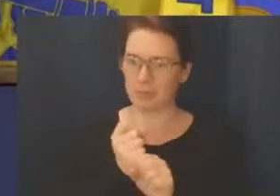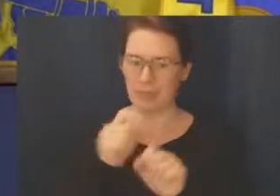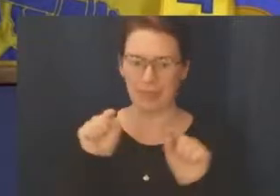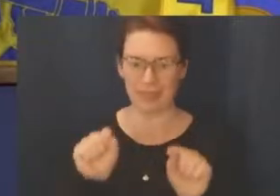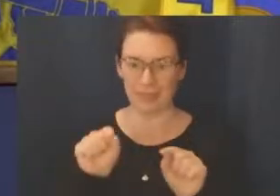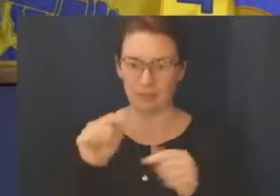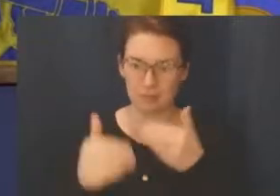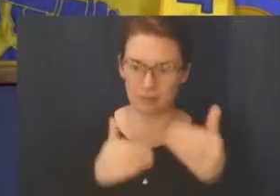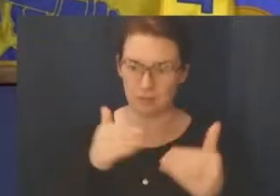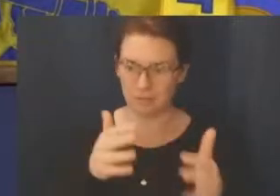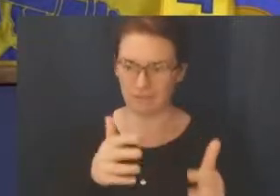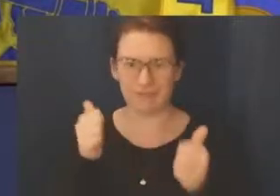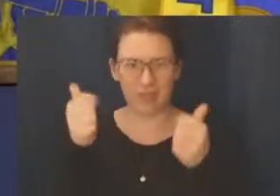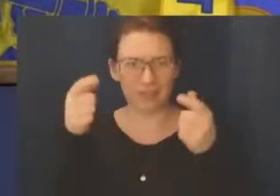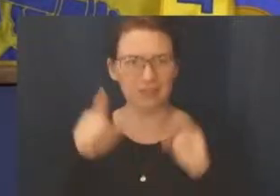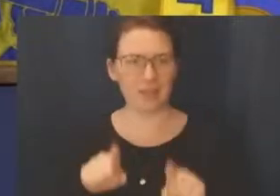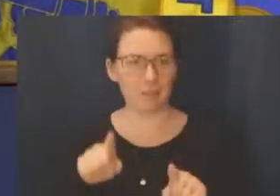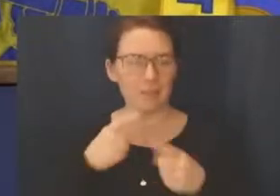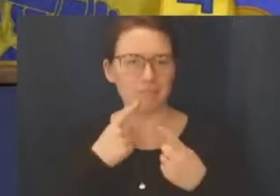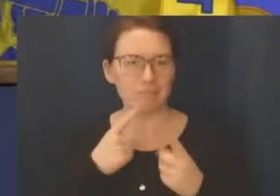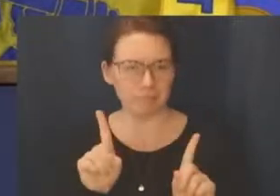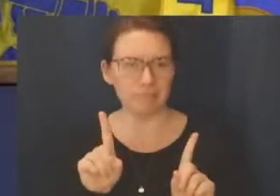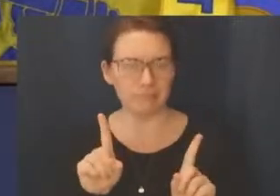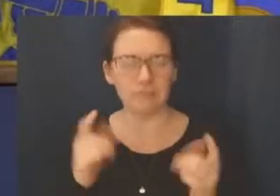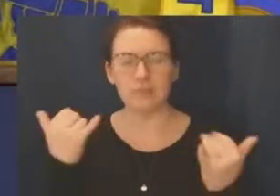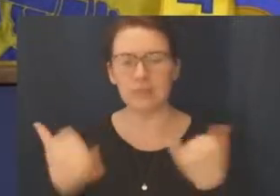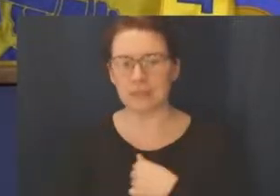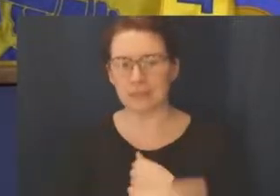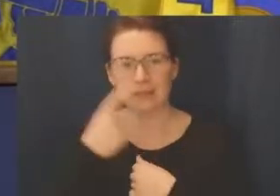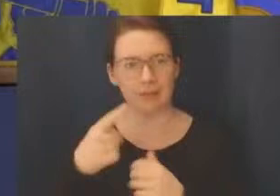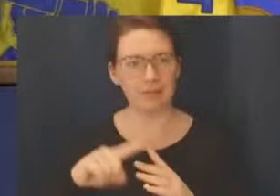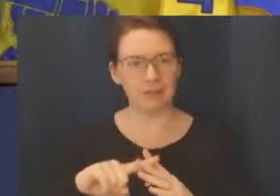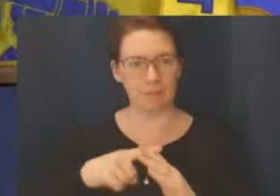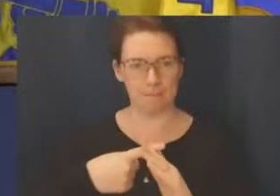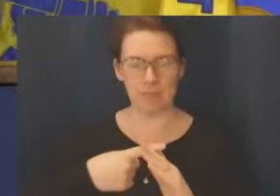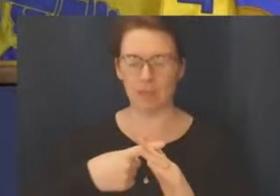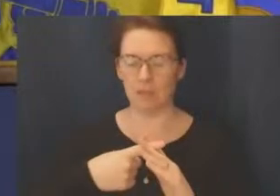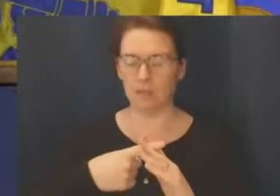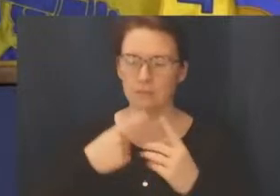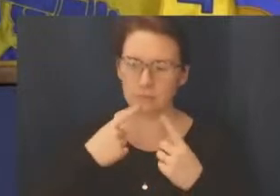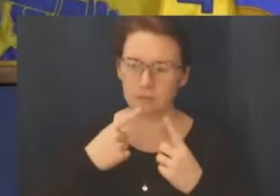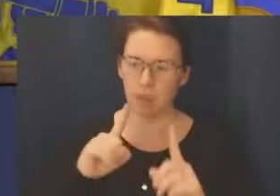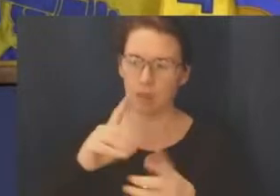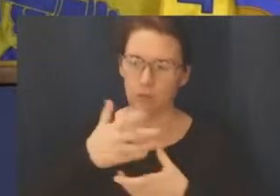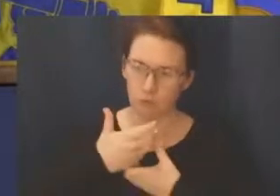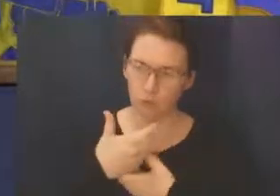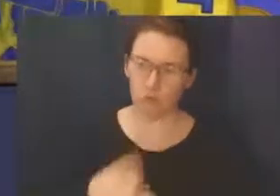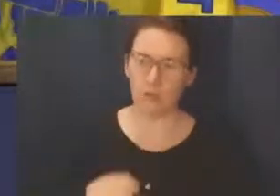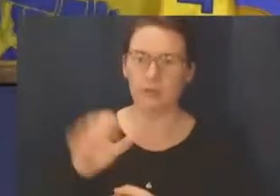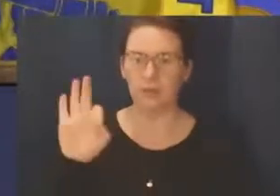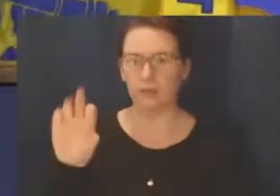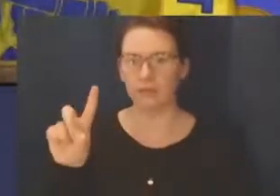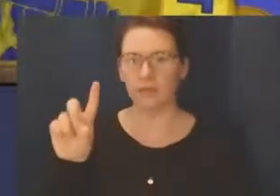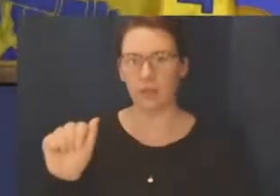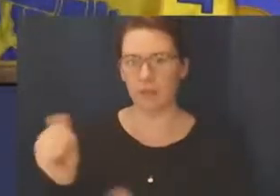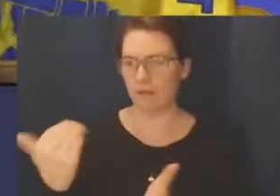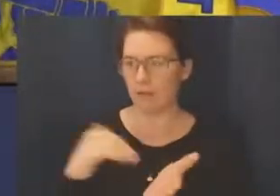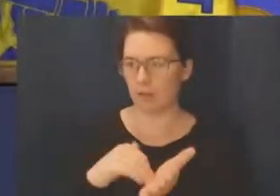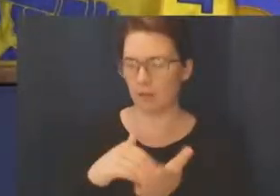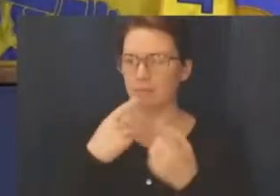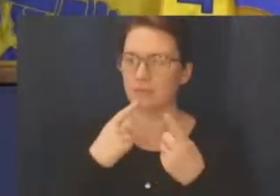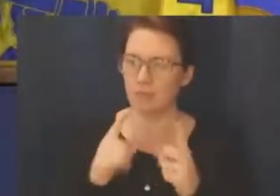Today marks the beginning of restoring the trust at the FDA and our regulatory